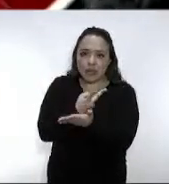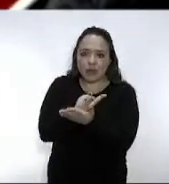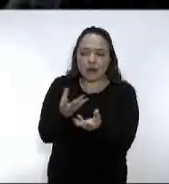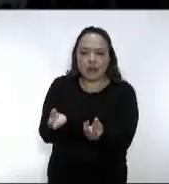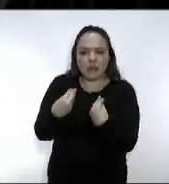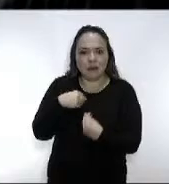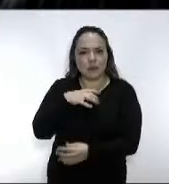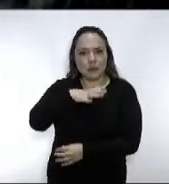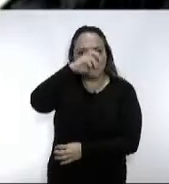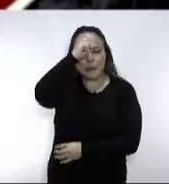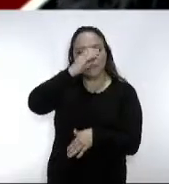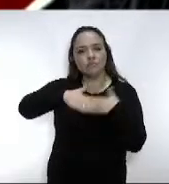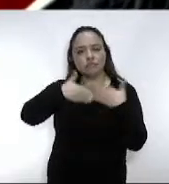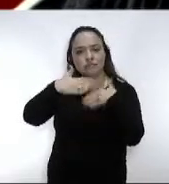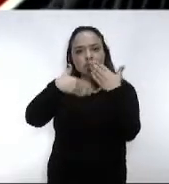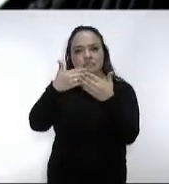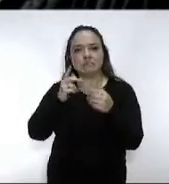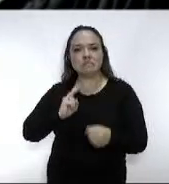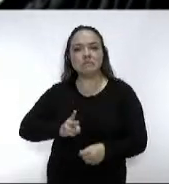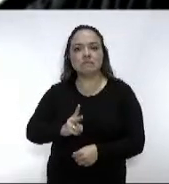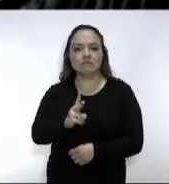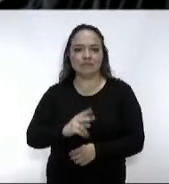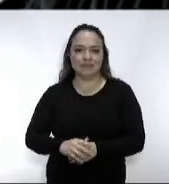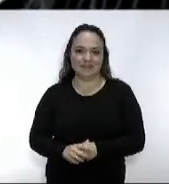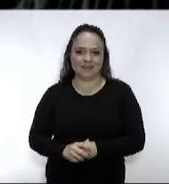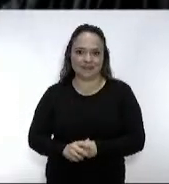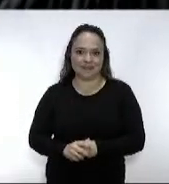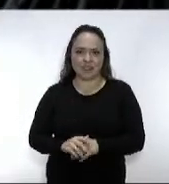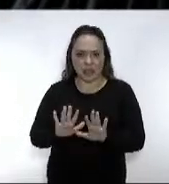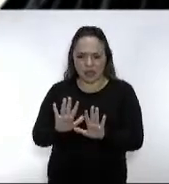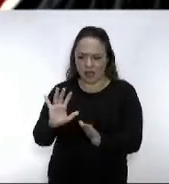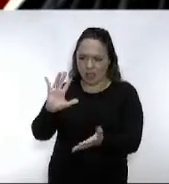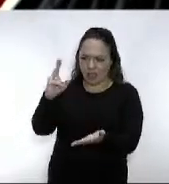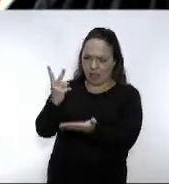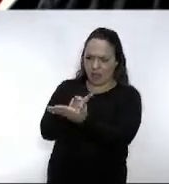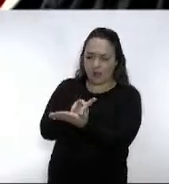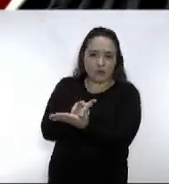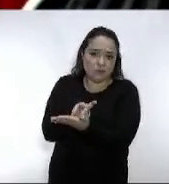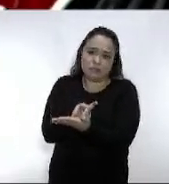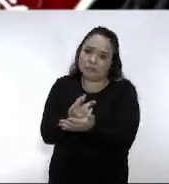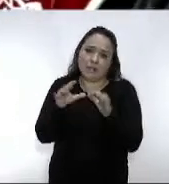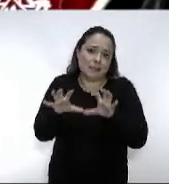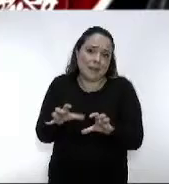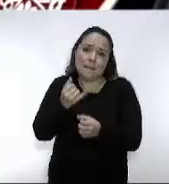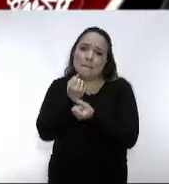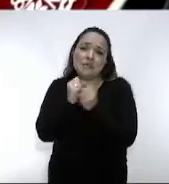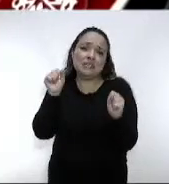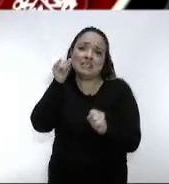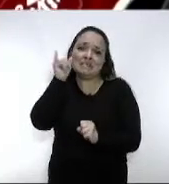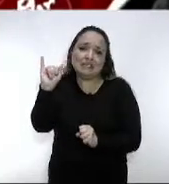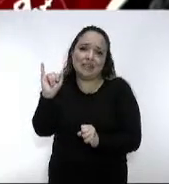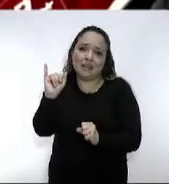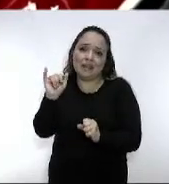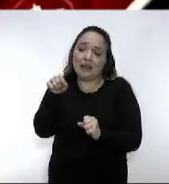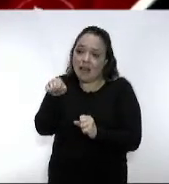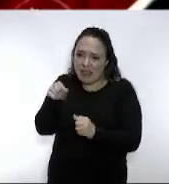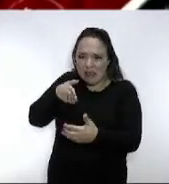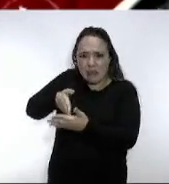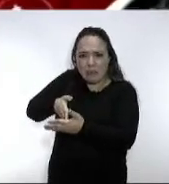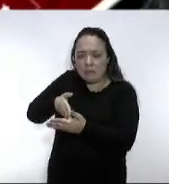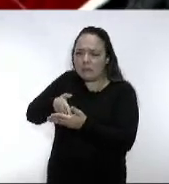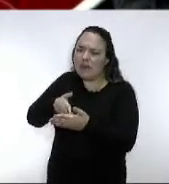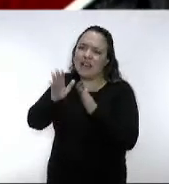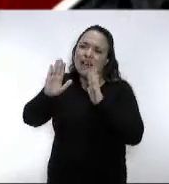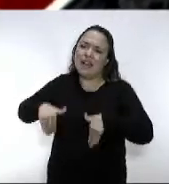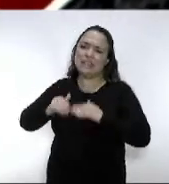are valuable opportunities of self-development. Don't allow your mistakes that are unavoidable to keep you from